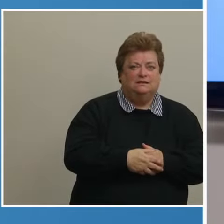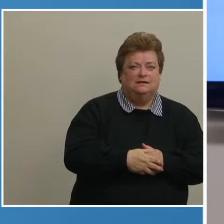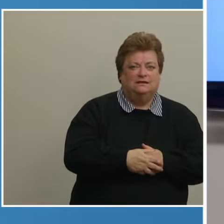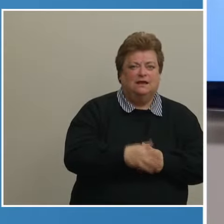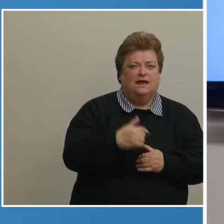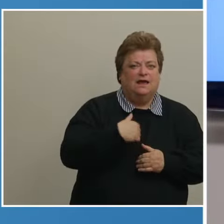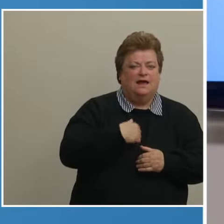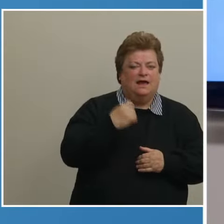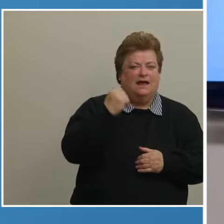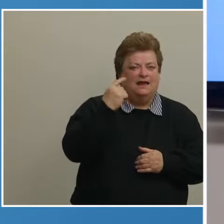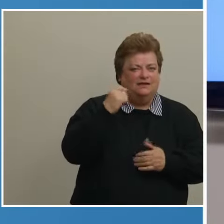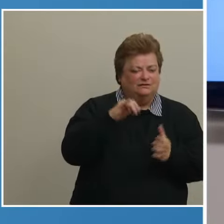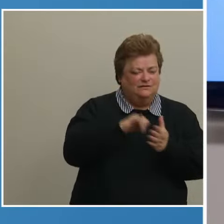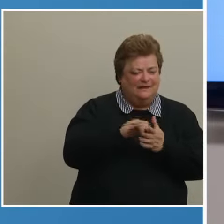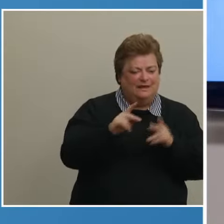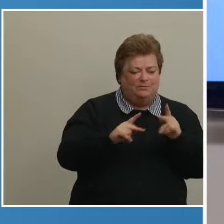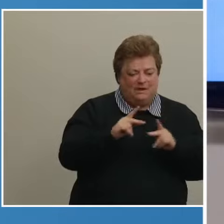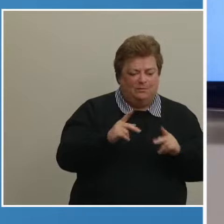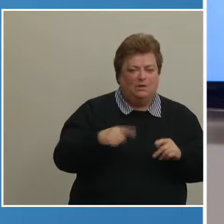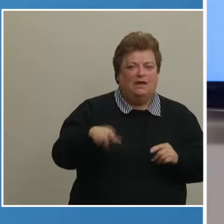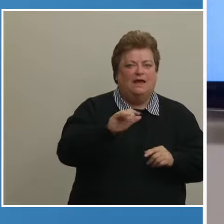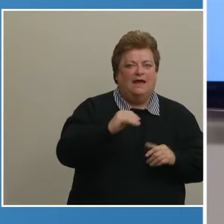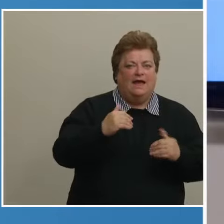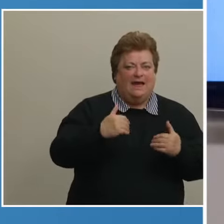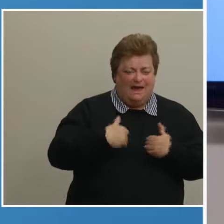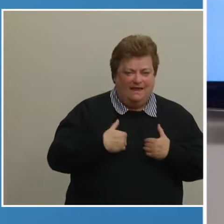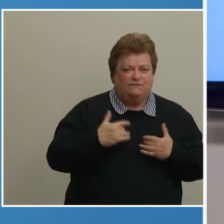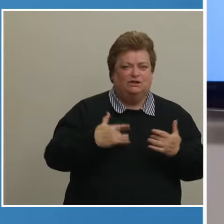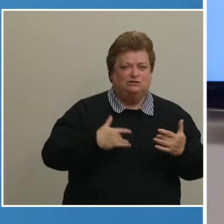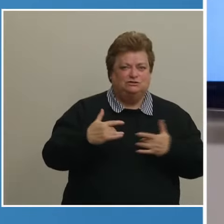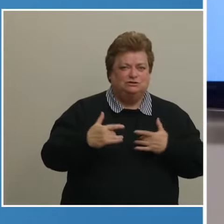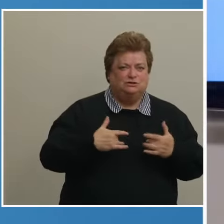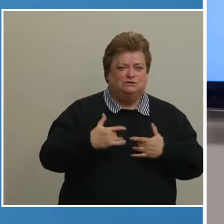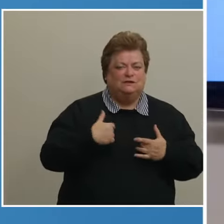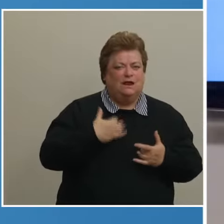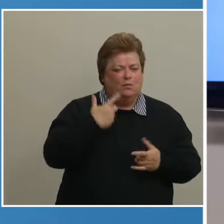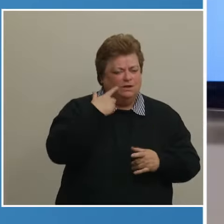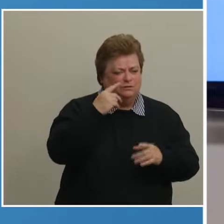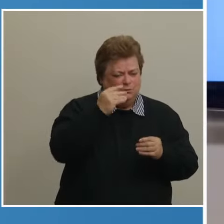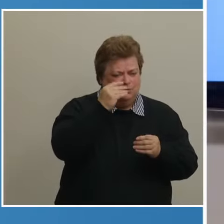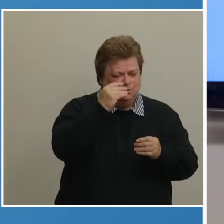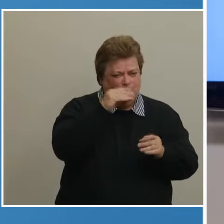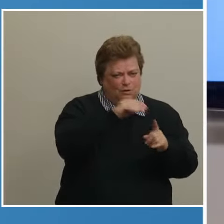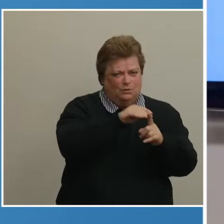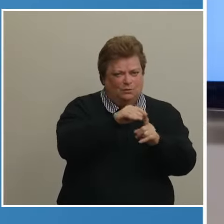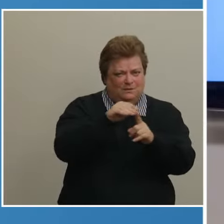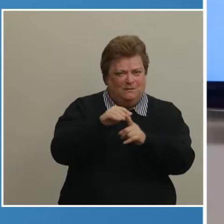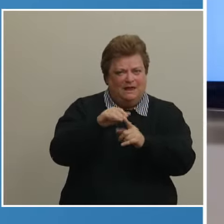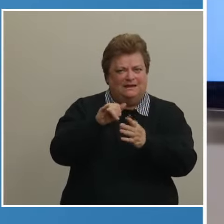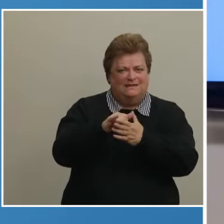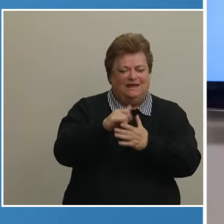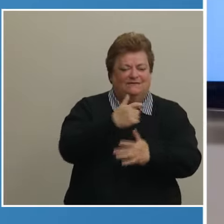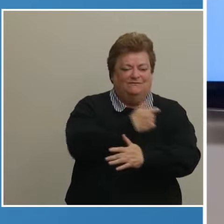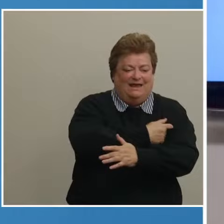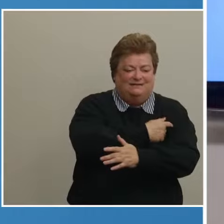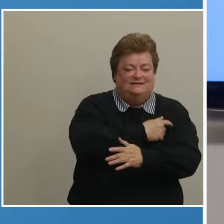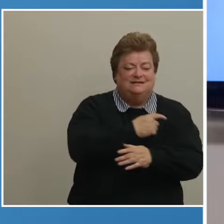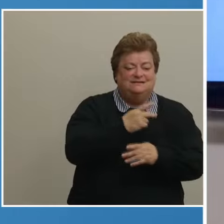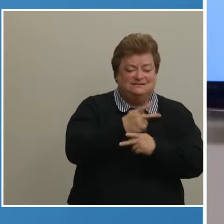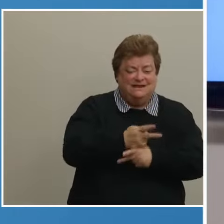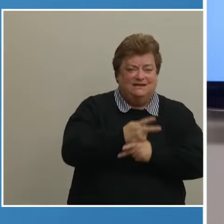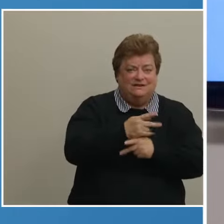I understand that people have concerns, and I want to remind residents that vaccine safety is a top